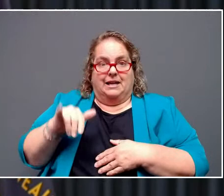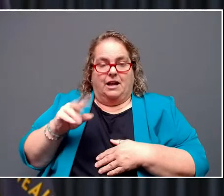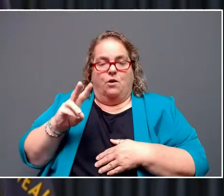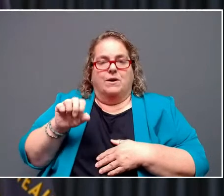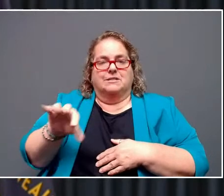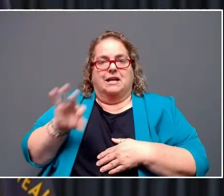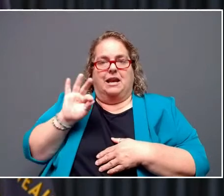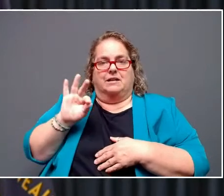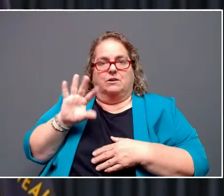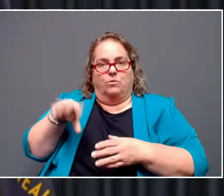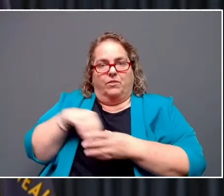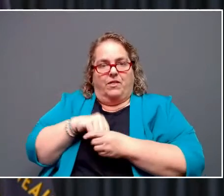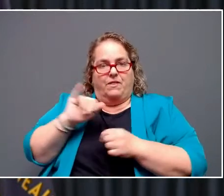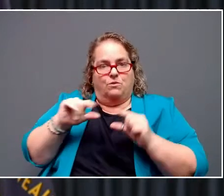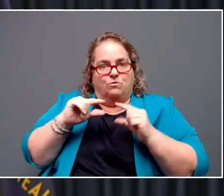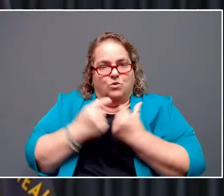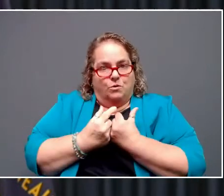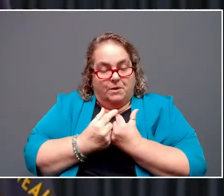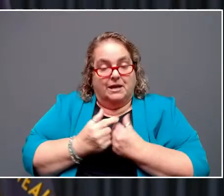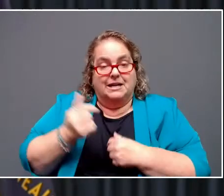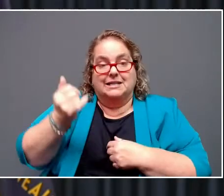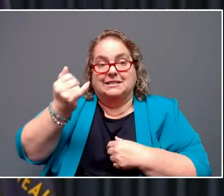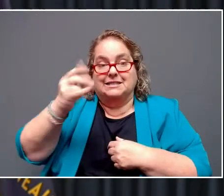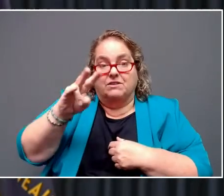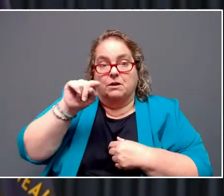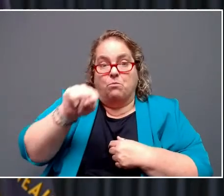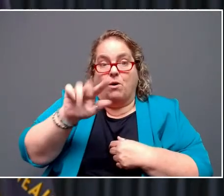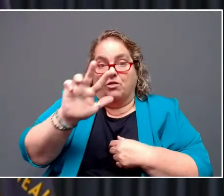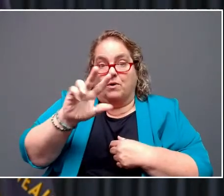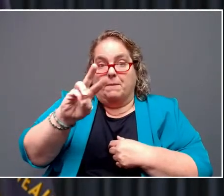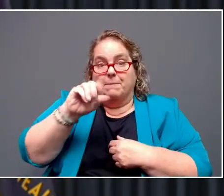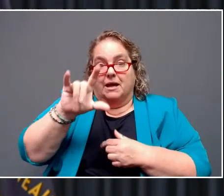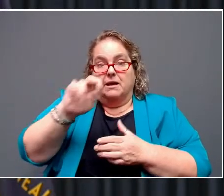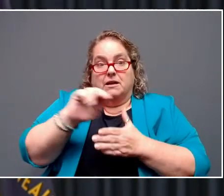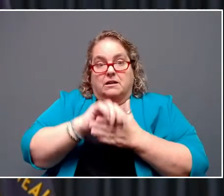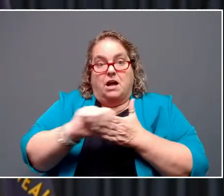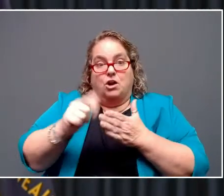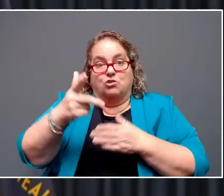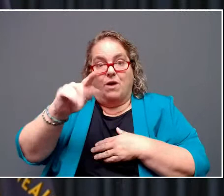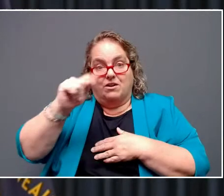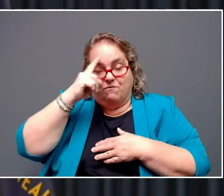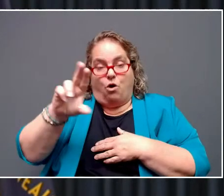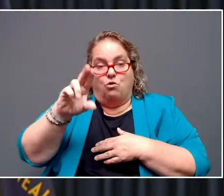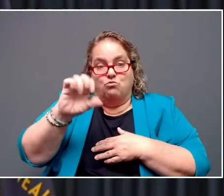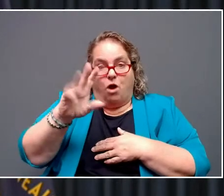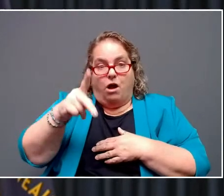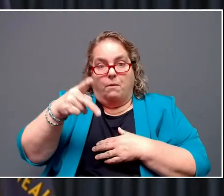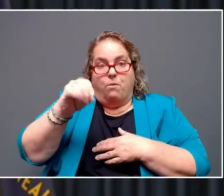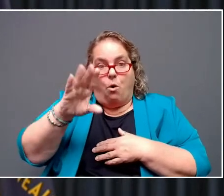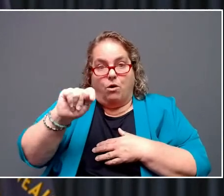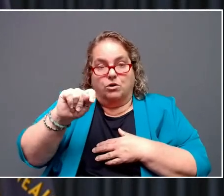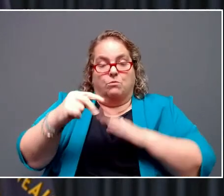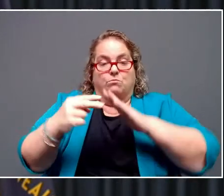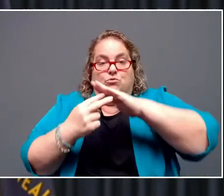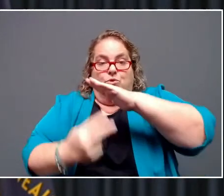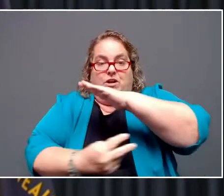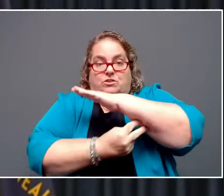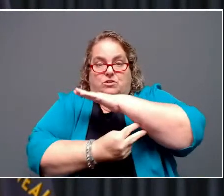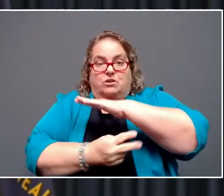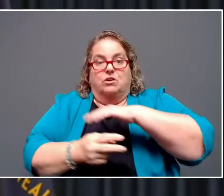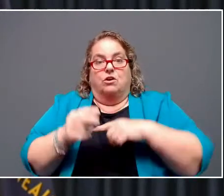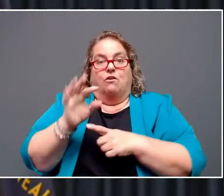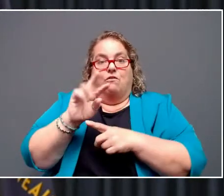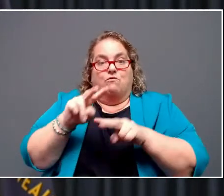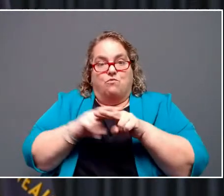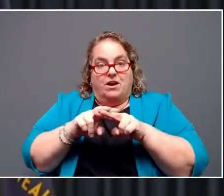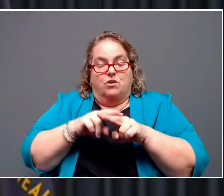group. It is a $17.3 million grant for the Rockport Bridge Rehabilitation Freight Rail Project.